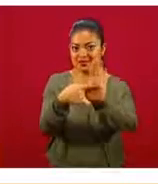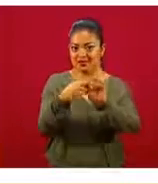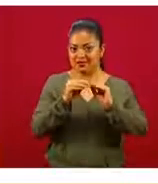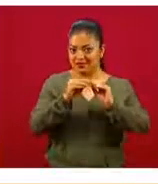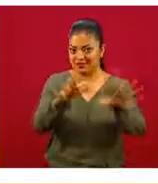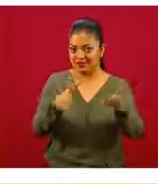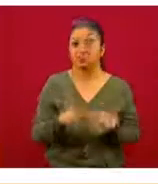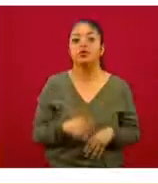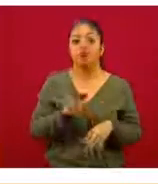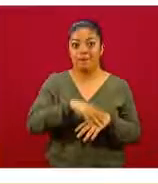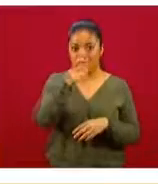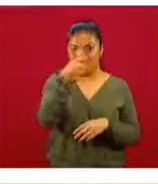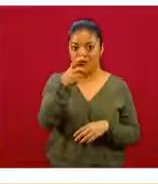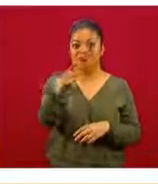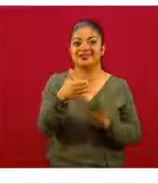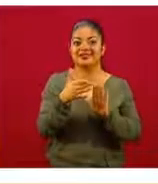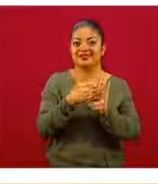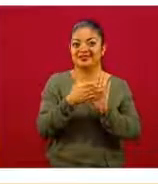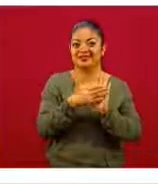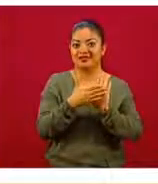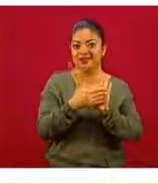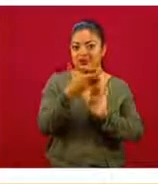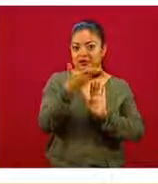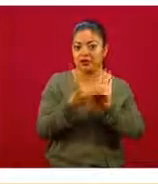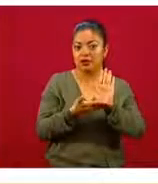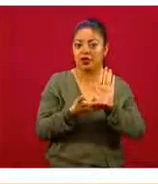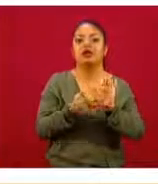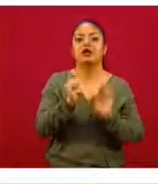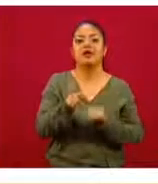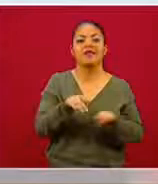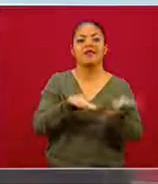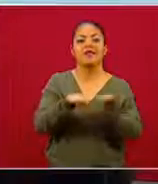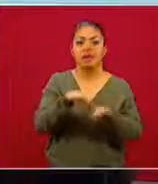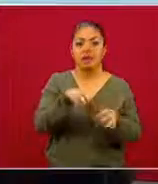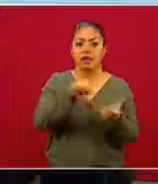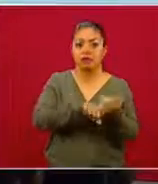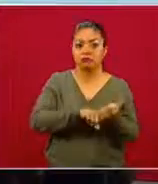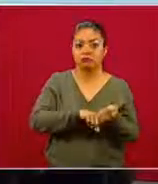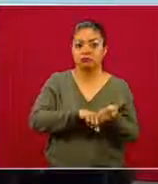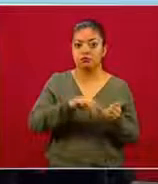then inform and do outreach with the general population.